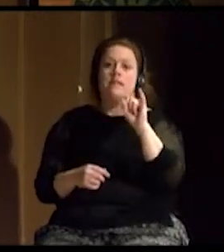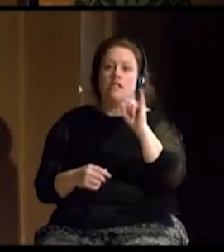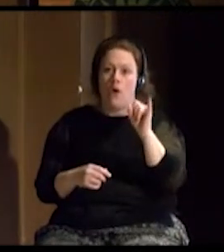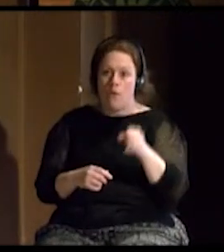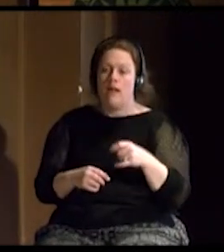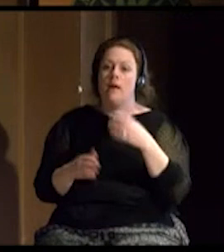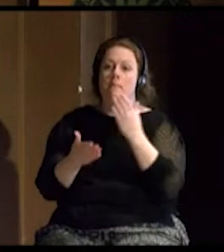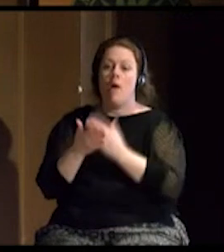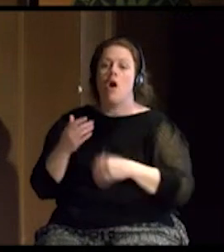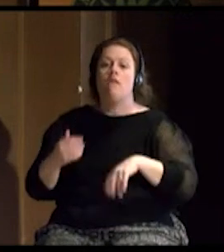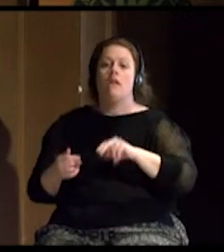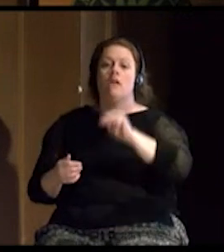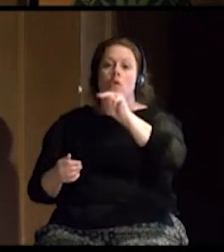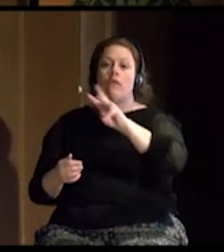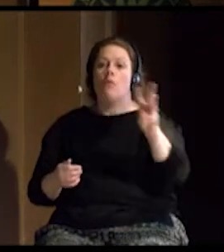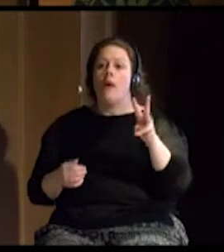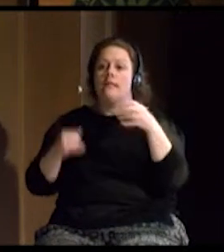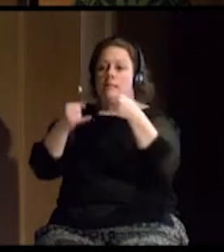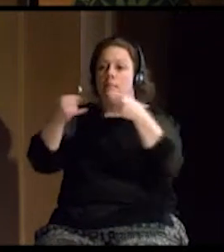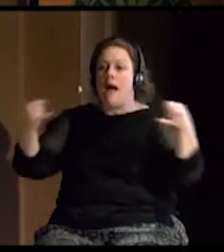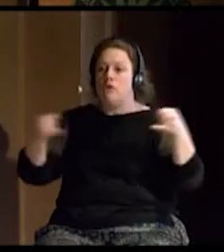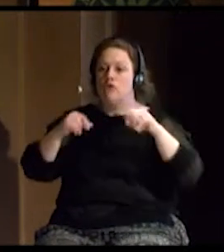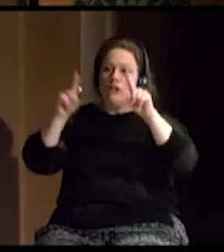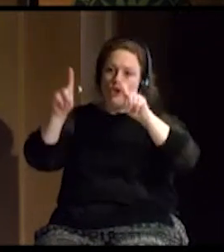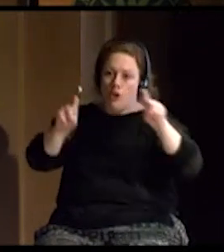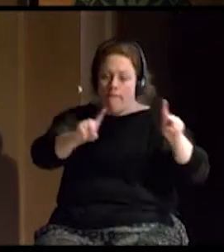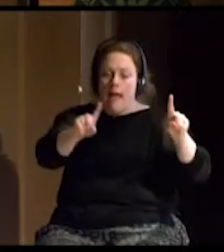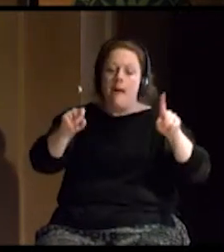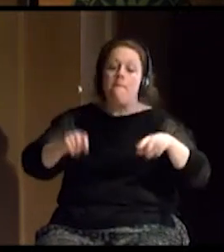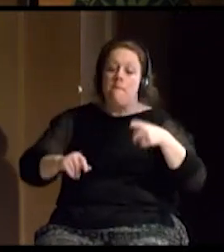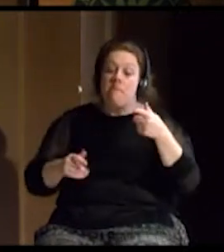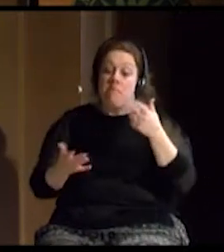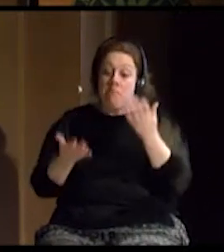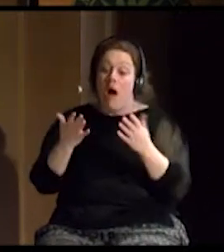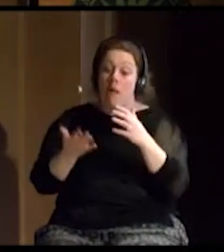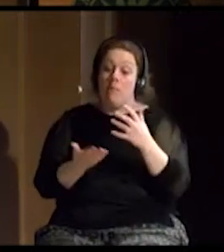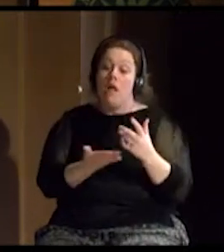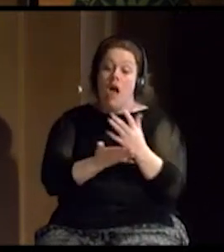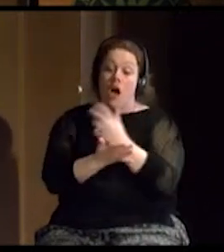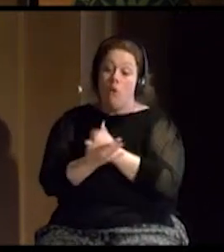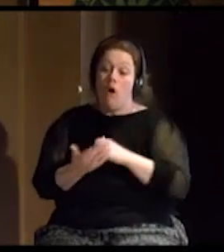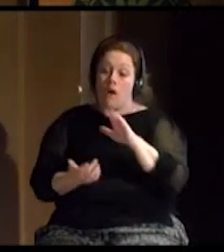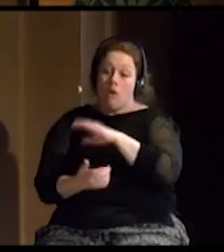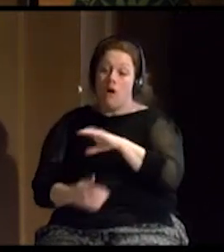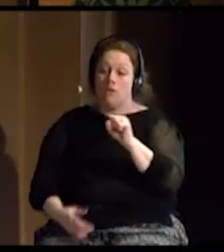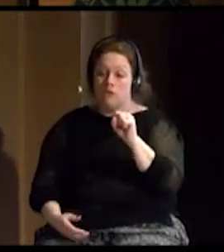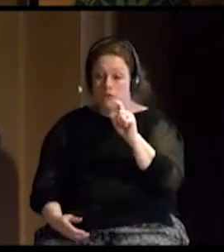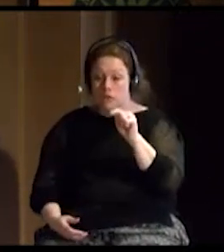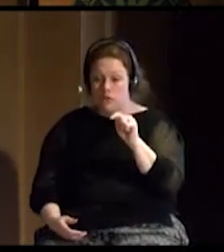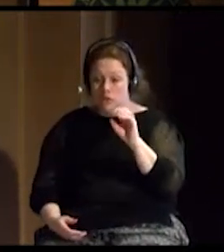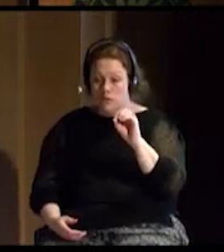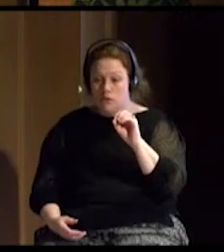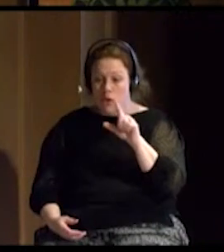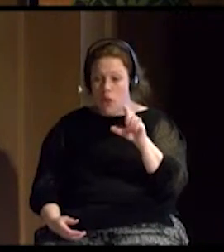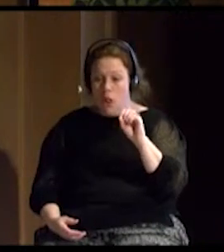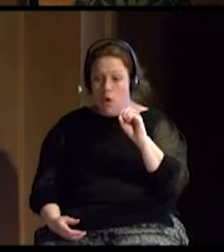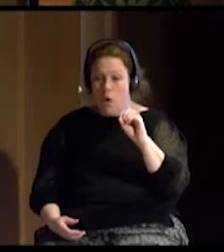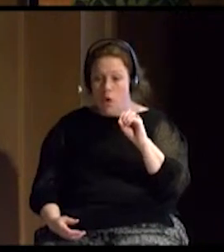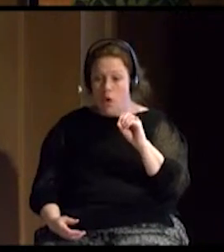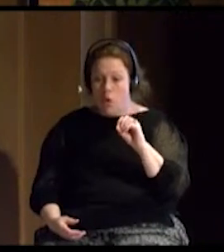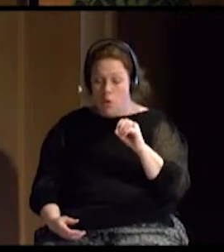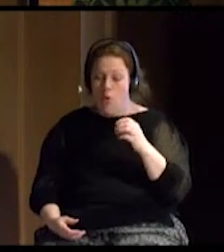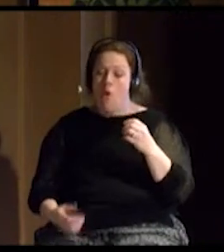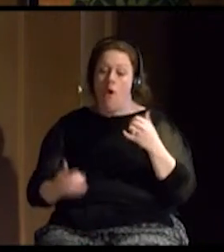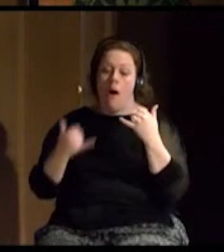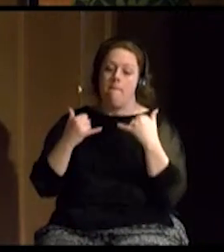Survey. And mutton was most likely acquired somewhere here around Stolo territory in modern-day Chilliwack,